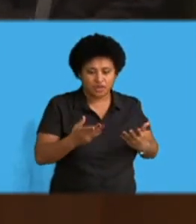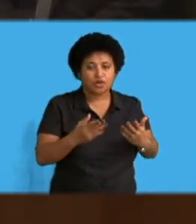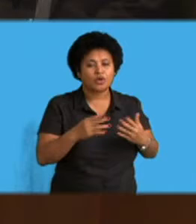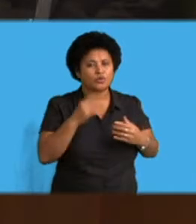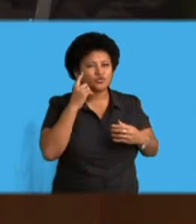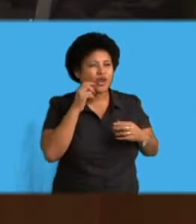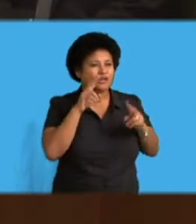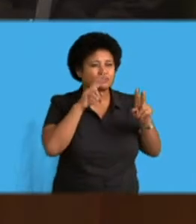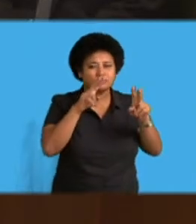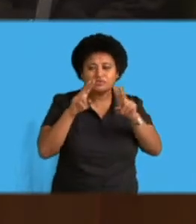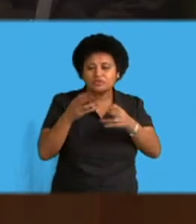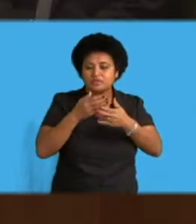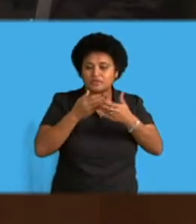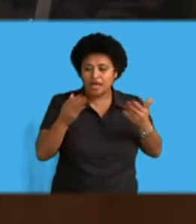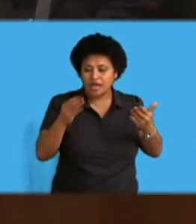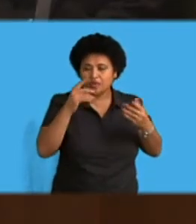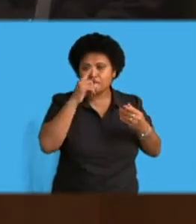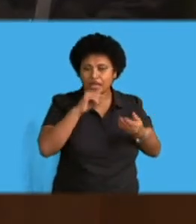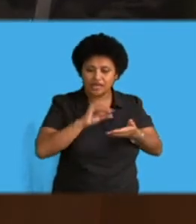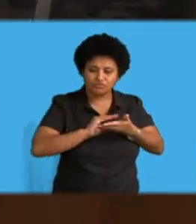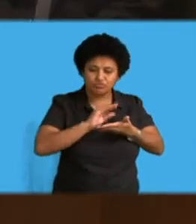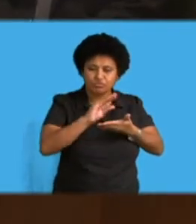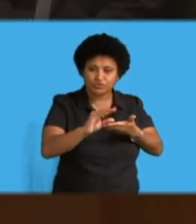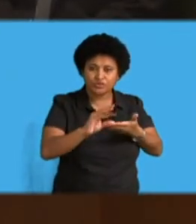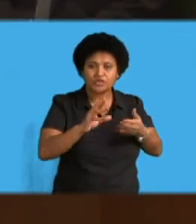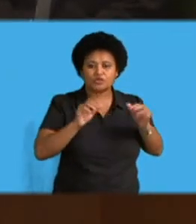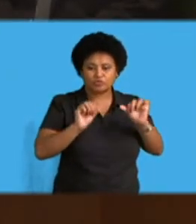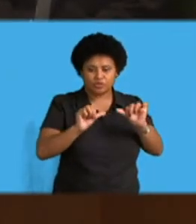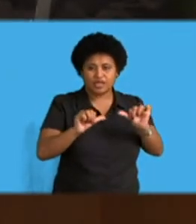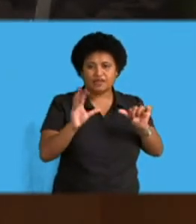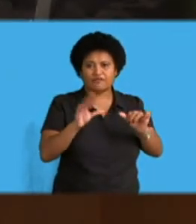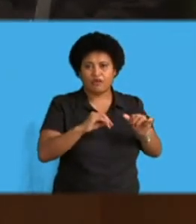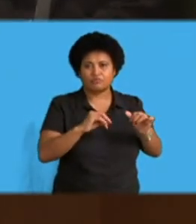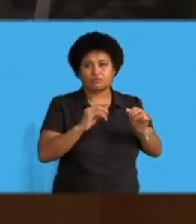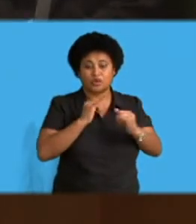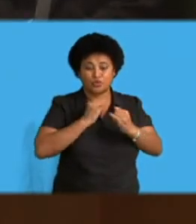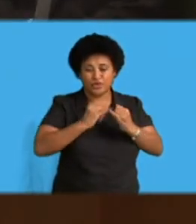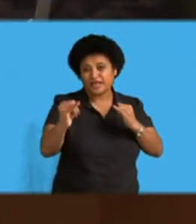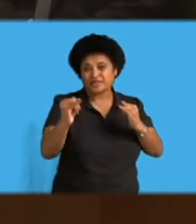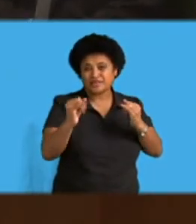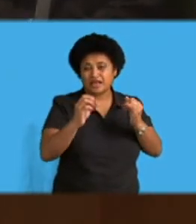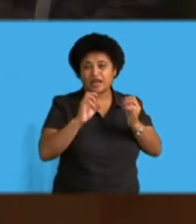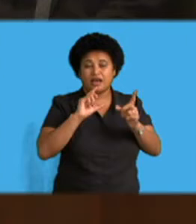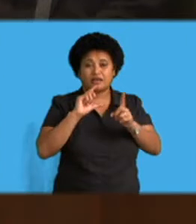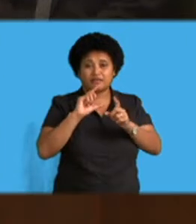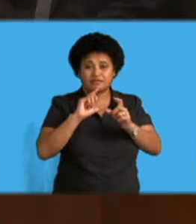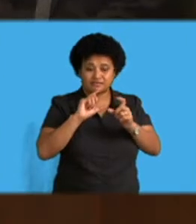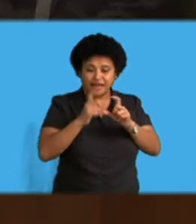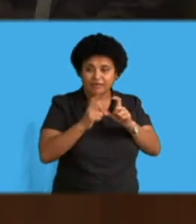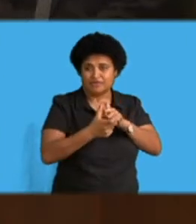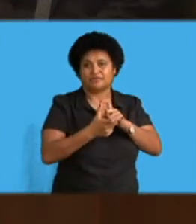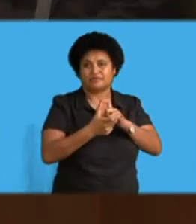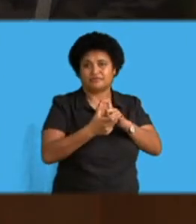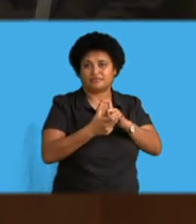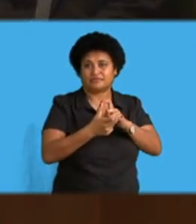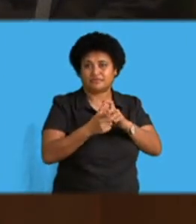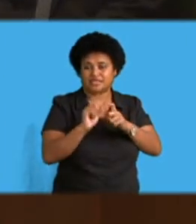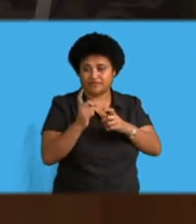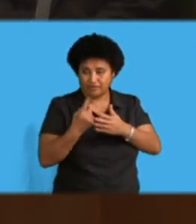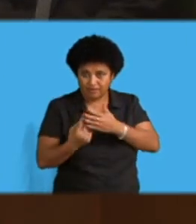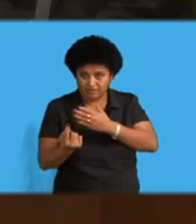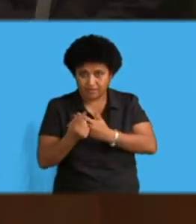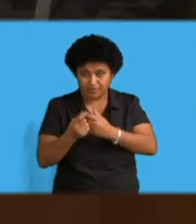financing in the event of adverse climatic events. Honourable Deputy Speaker, adverse climatic events can put even those countries that would not normally